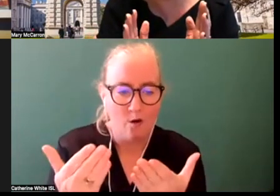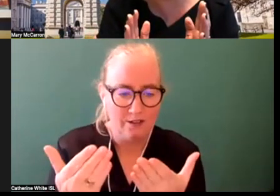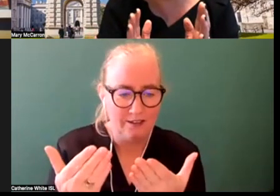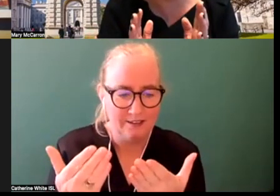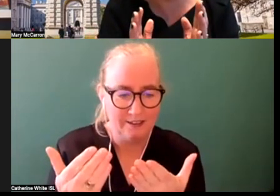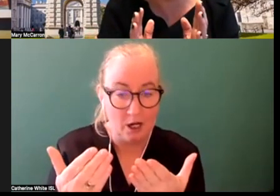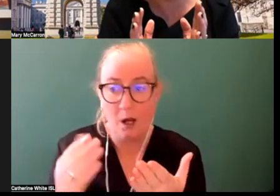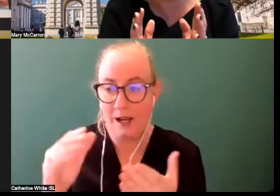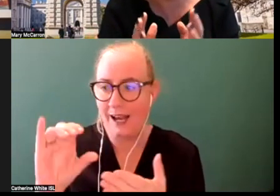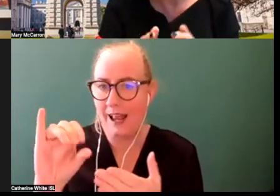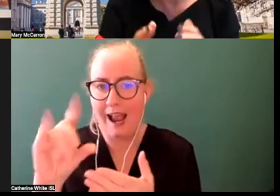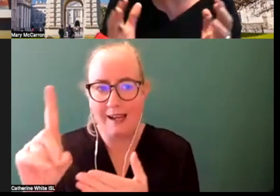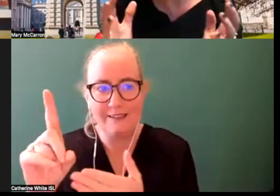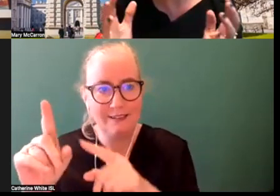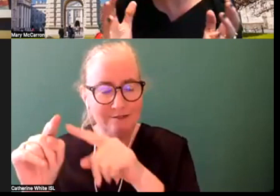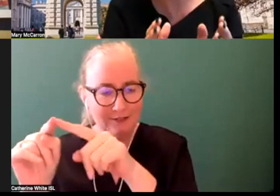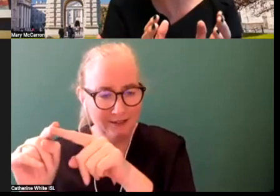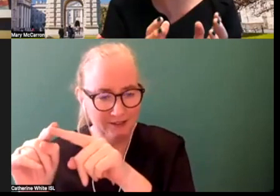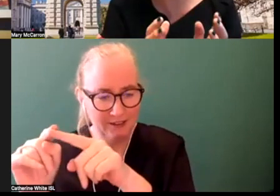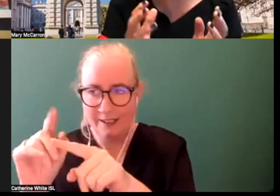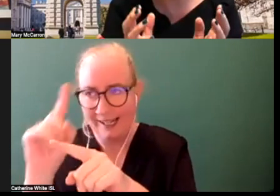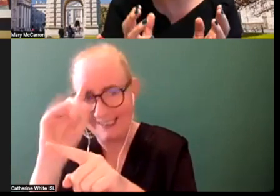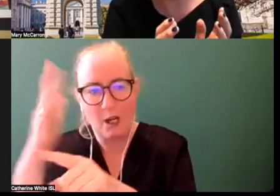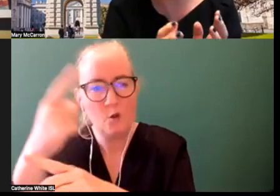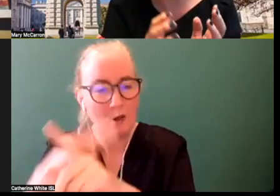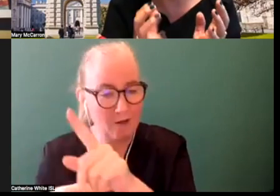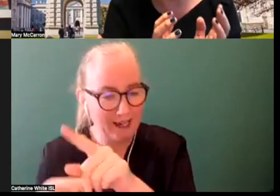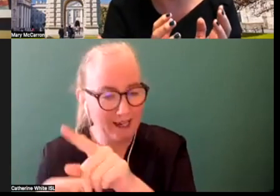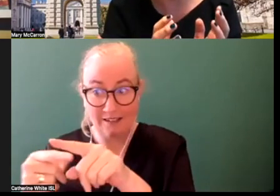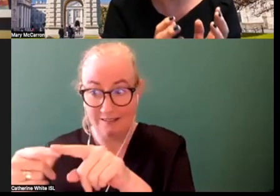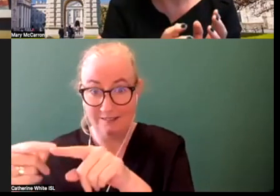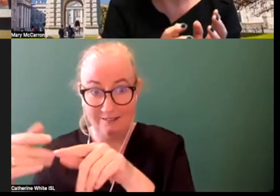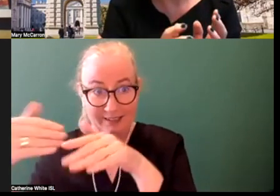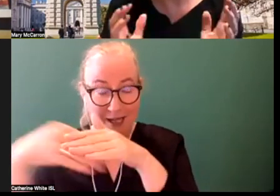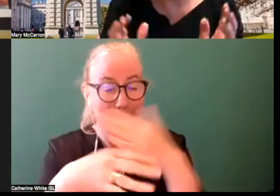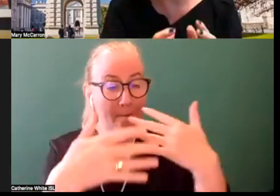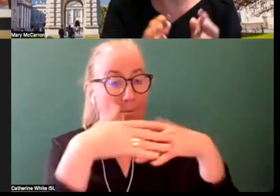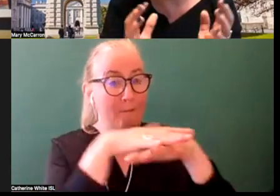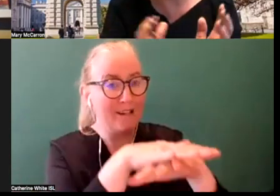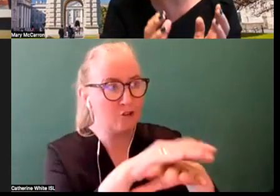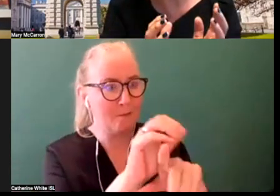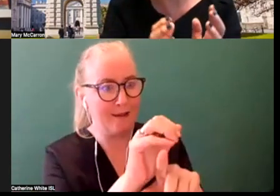Intellectual Disability Memory Clinic, which is really coming under mainstream aging. And